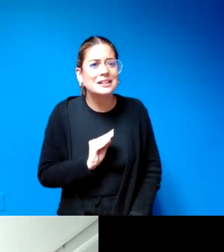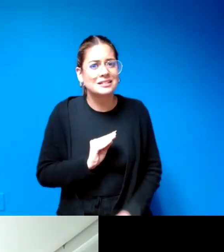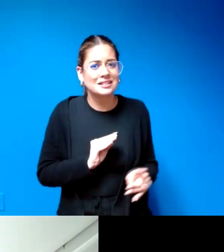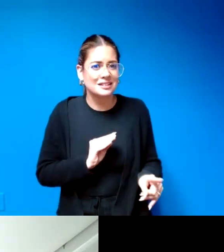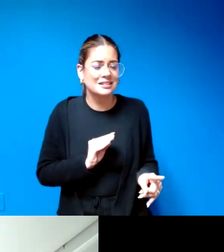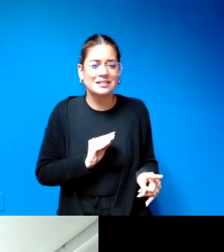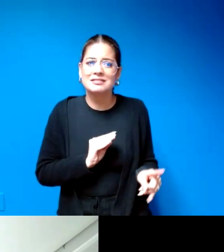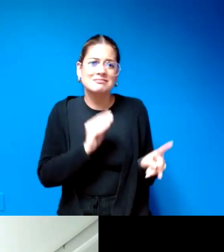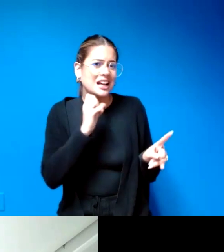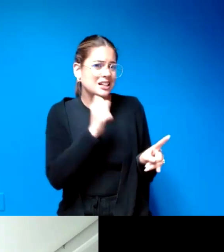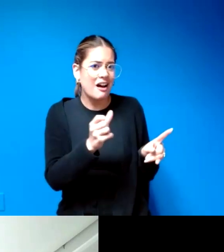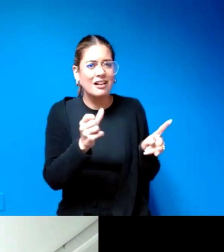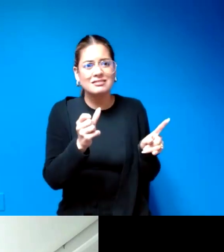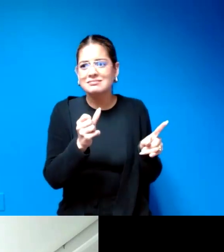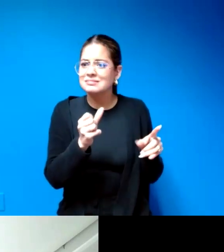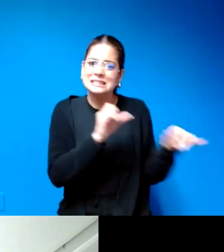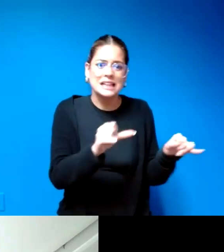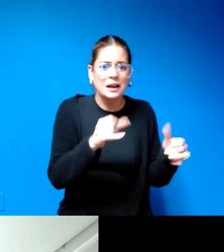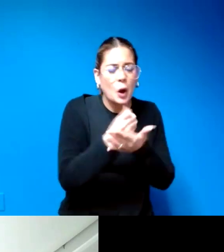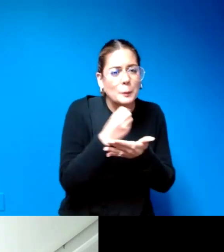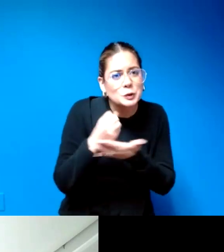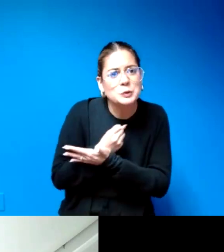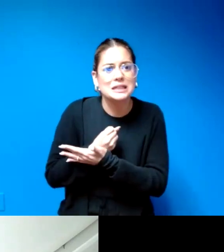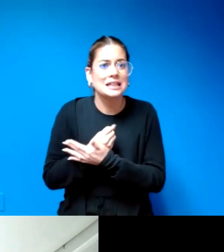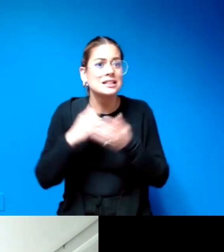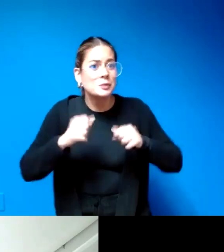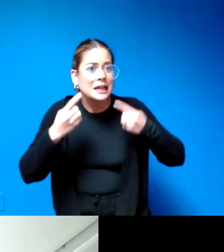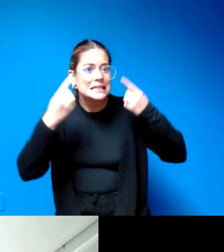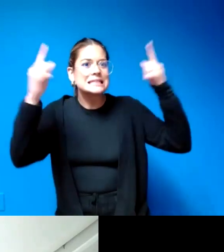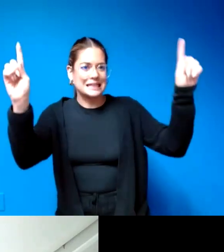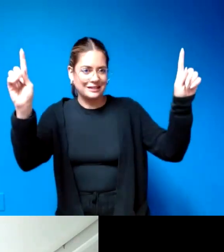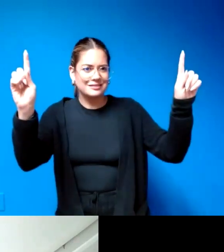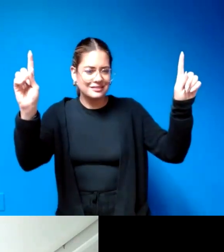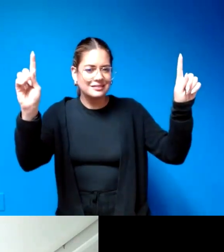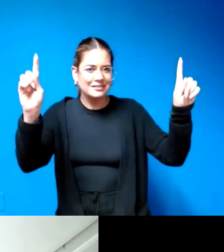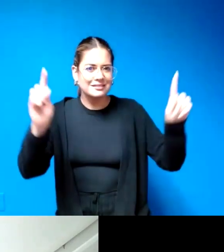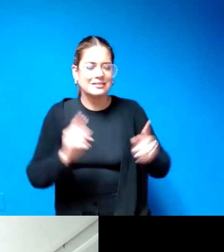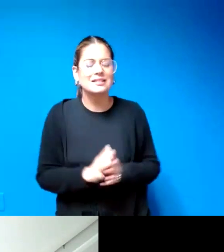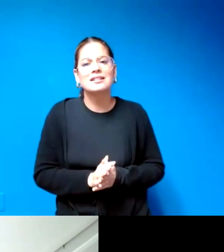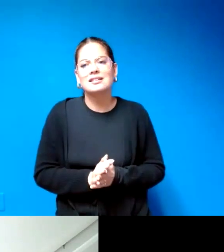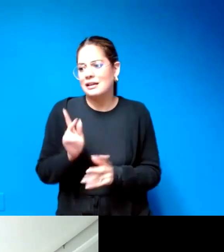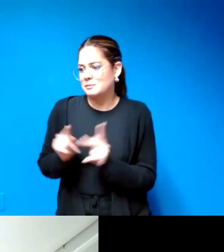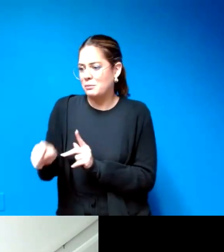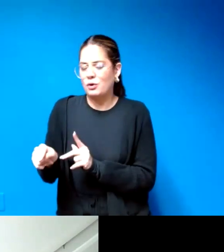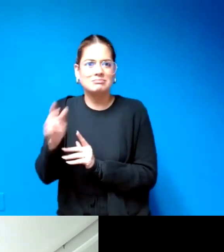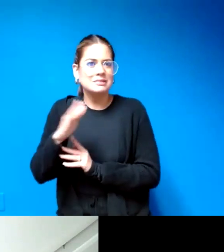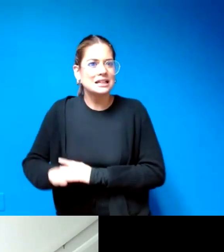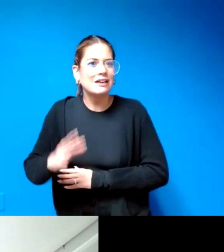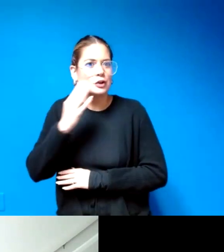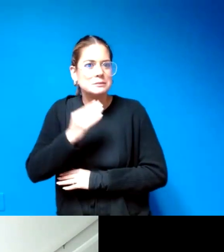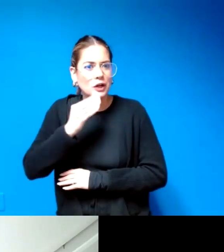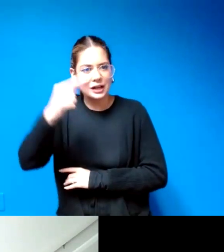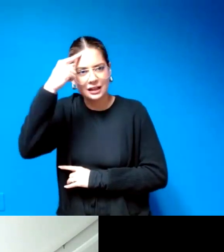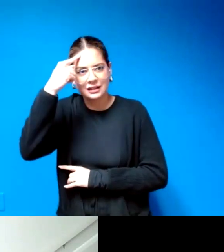same opportunities to be successful in society as people without. And so there are